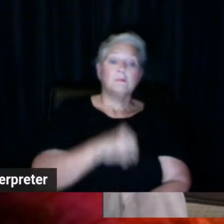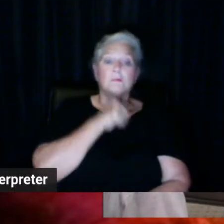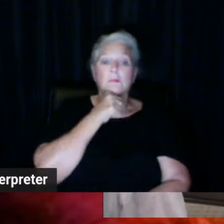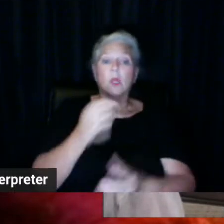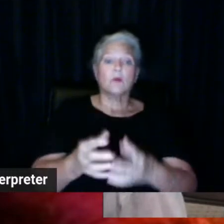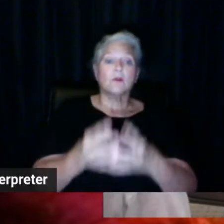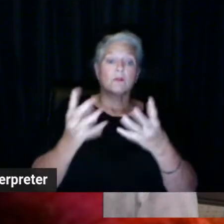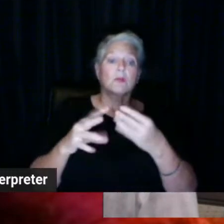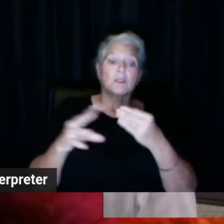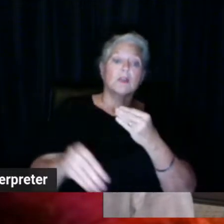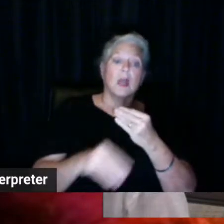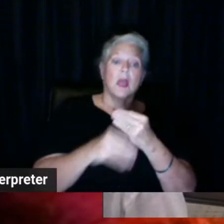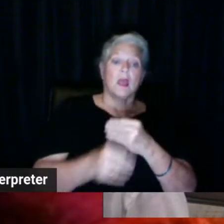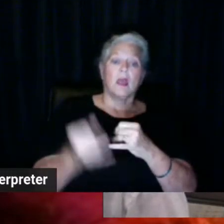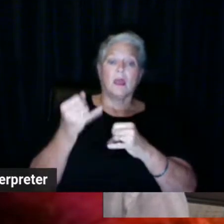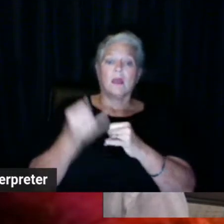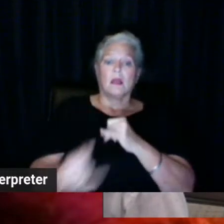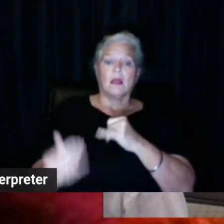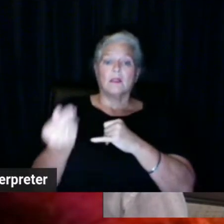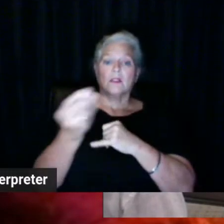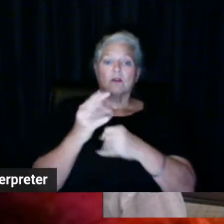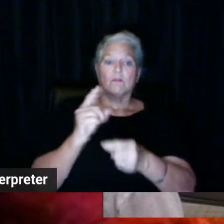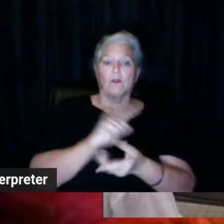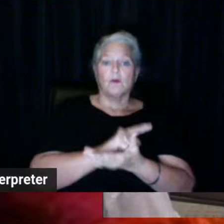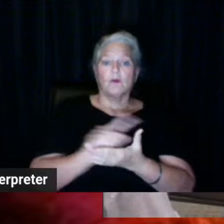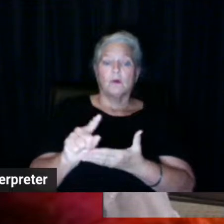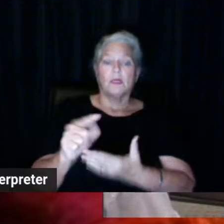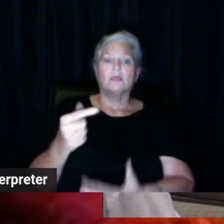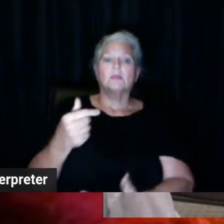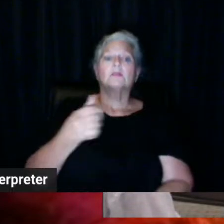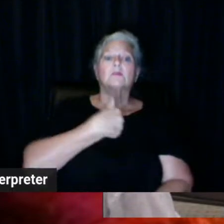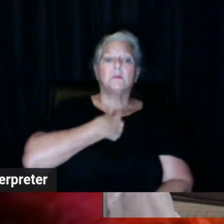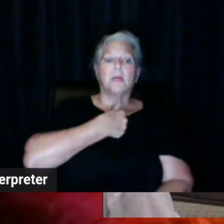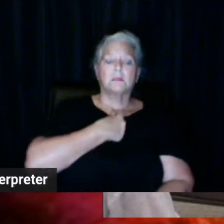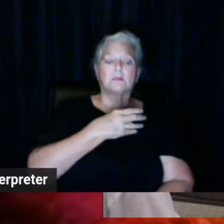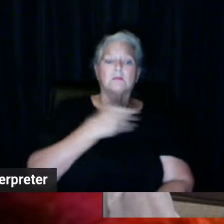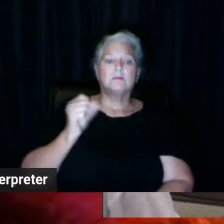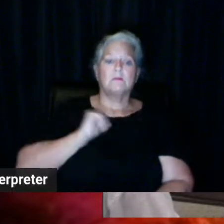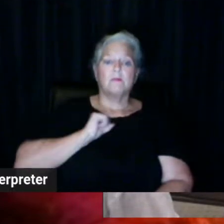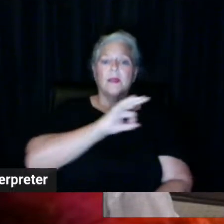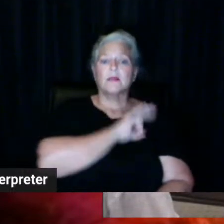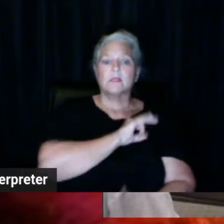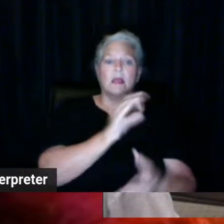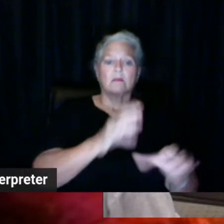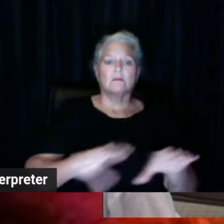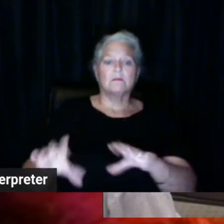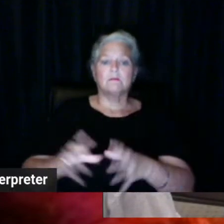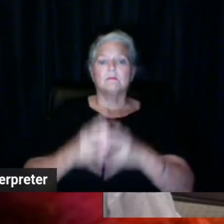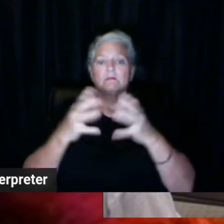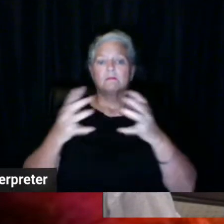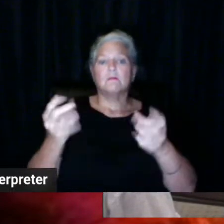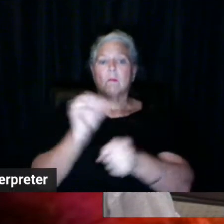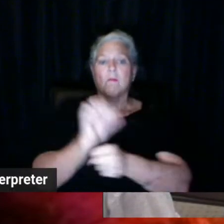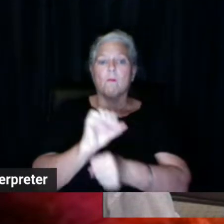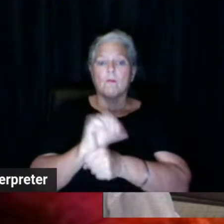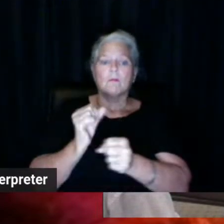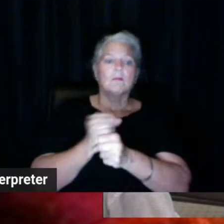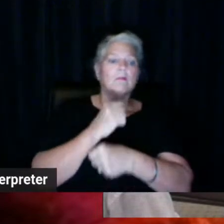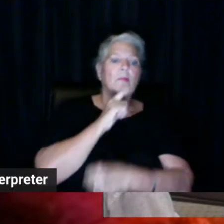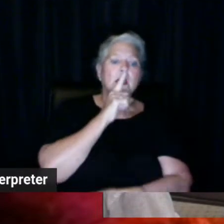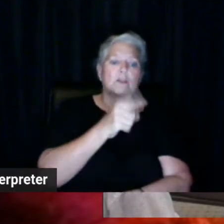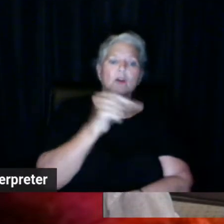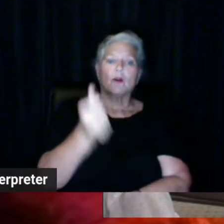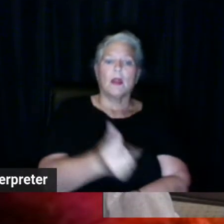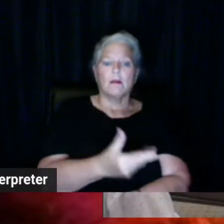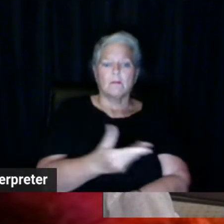weeks, me and my staff have done a lot of work and taking a deep dive to make sure that, everything is tied up. And unfortunately, we're